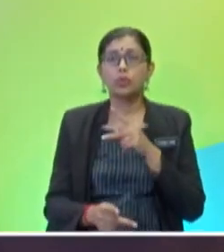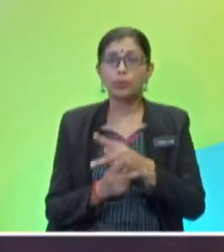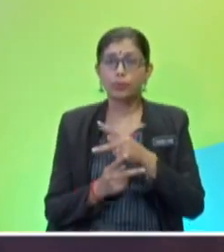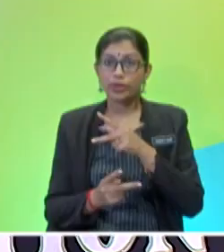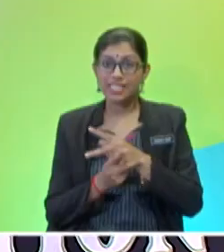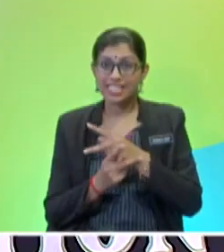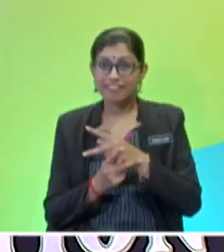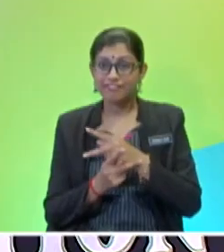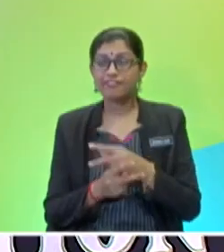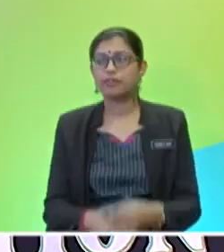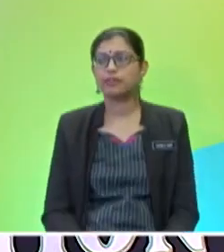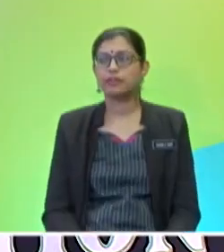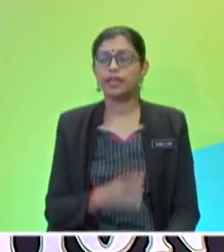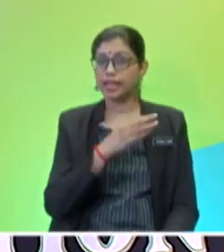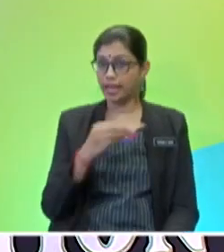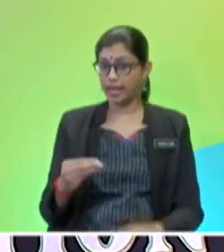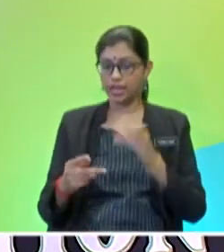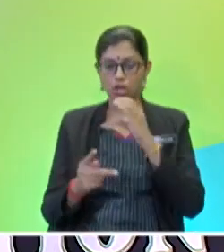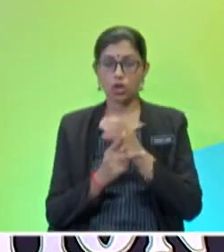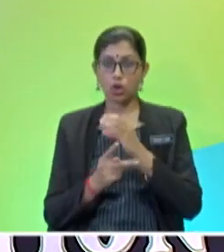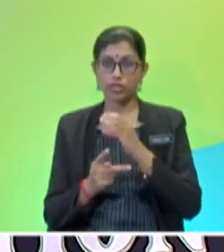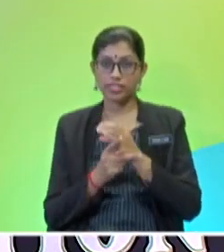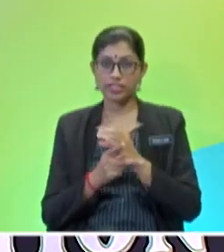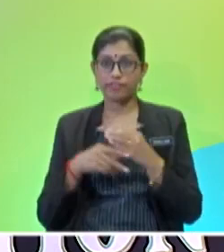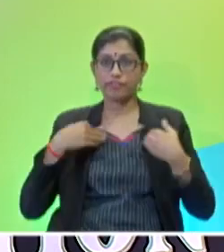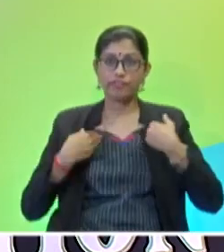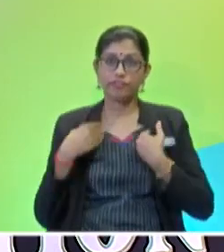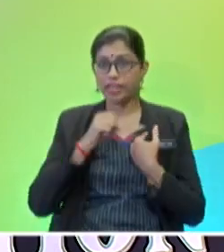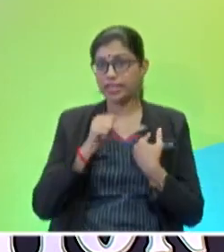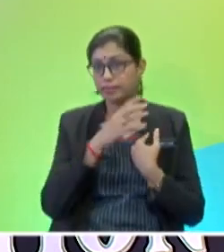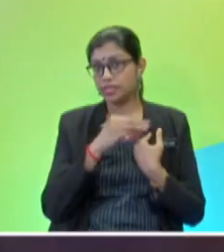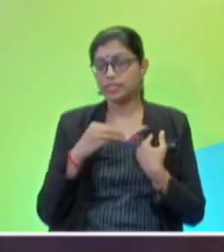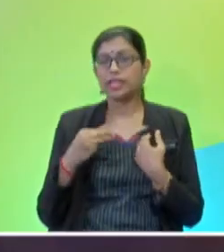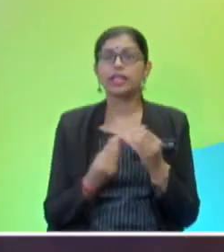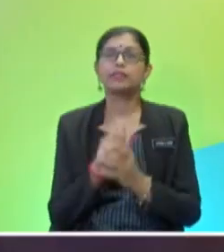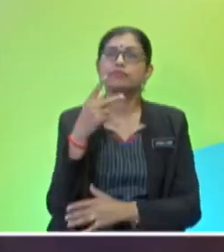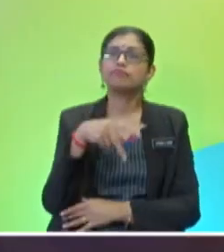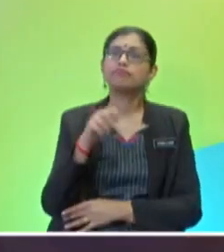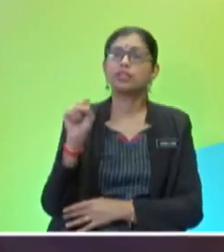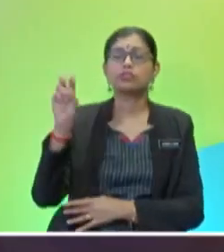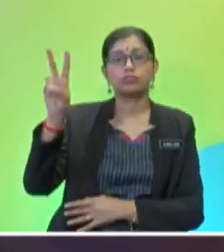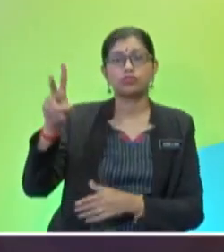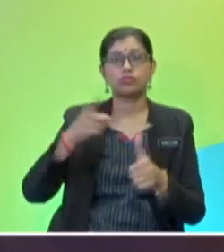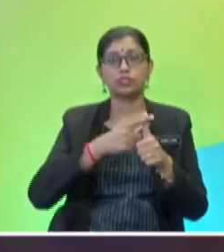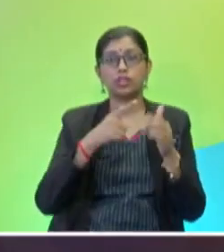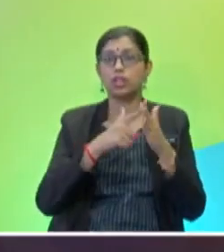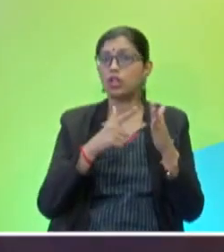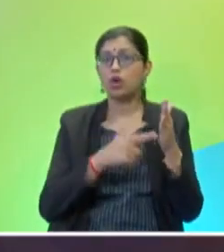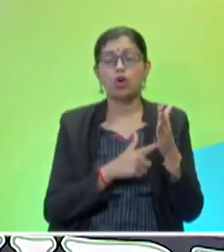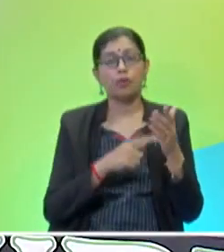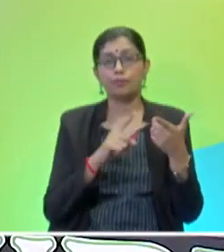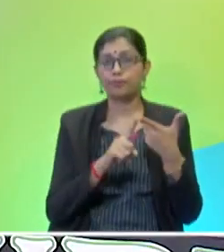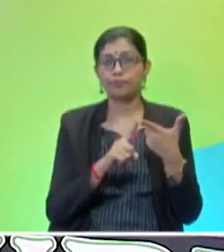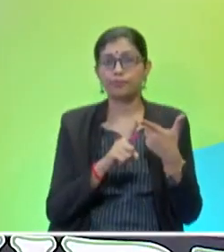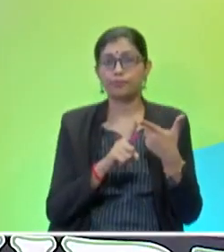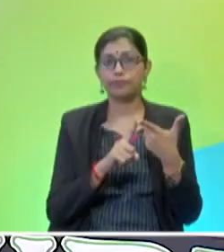to preserve animals and also plants? Just give 2. Okay, so law enforcement